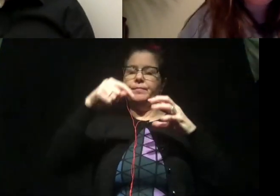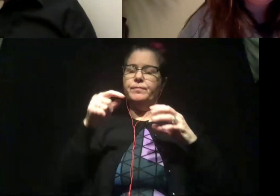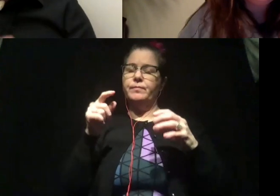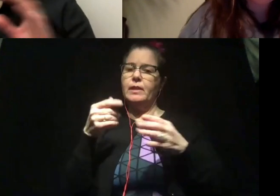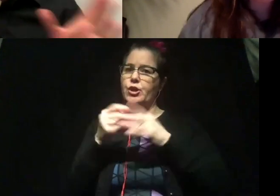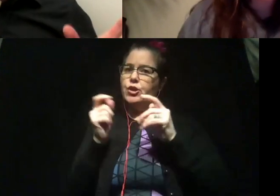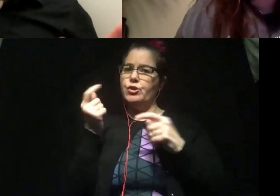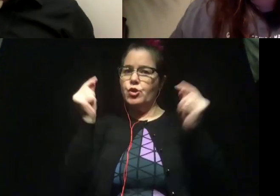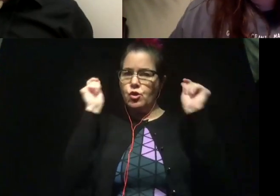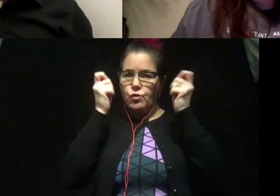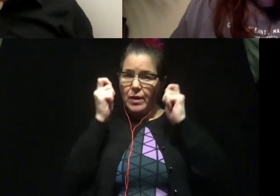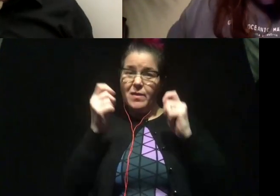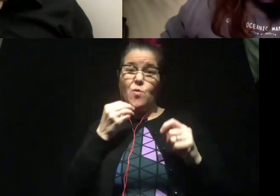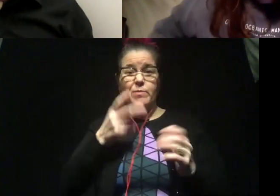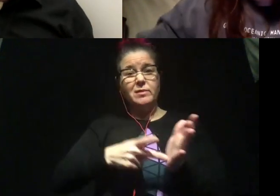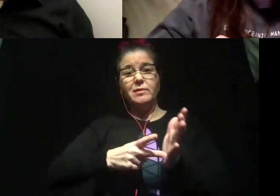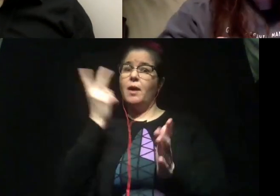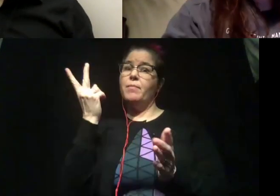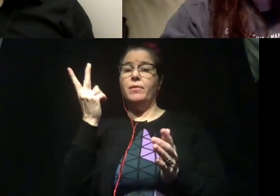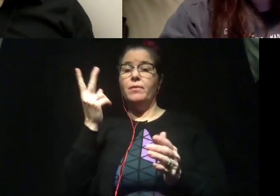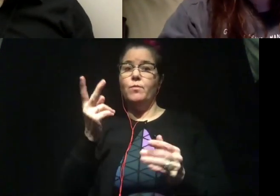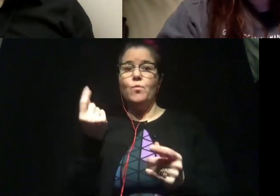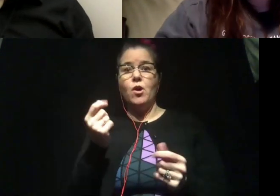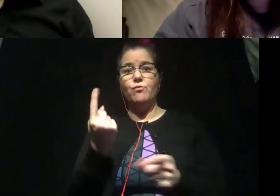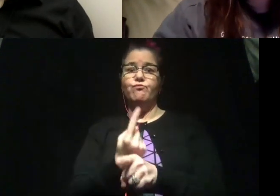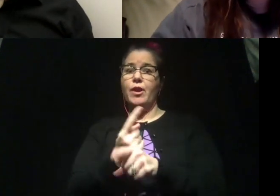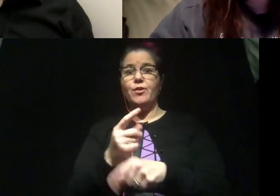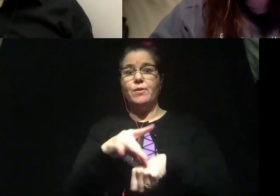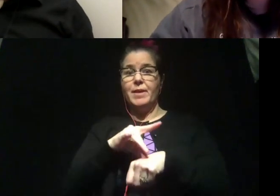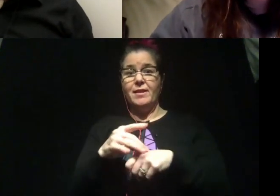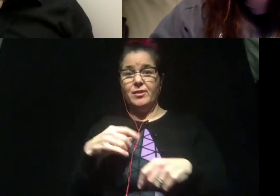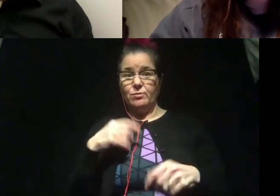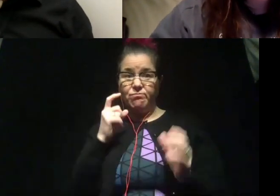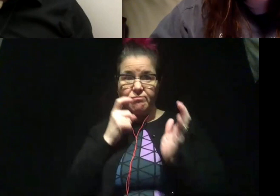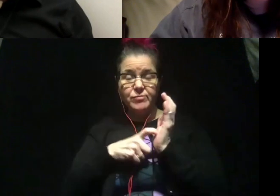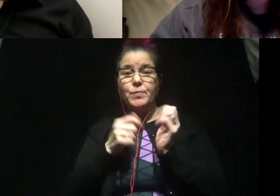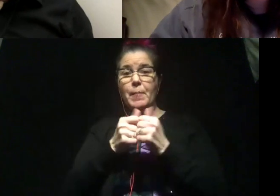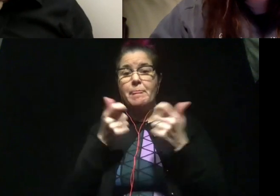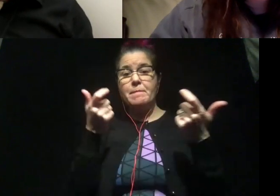over twice as fast as the rest of the planet. And we see that with these